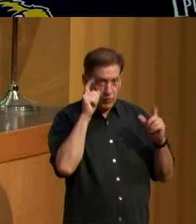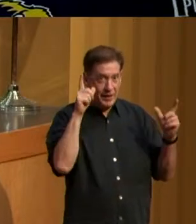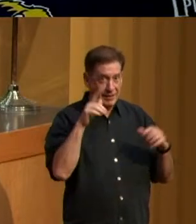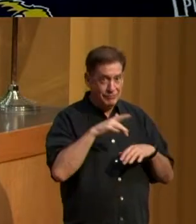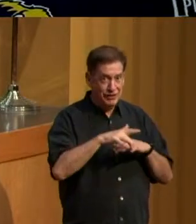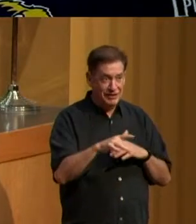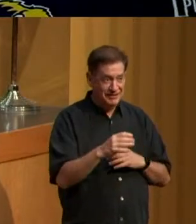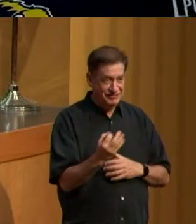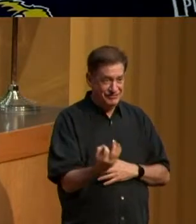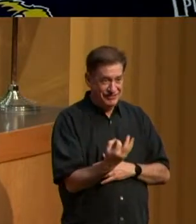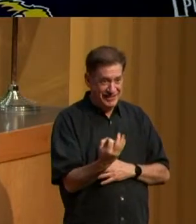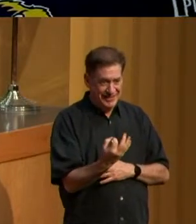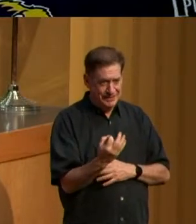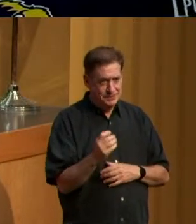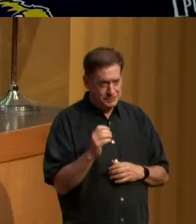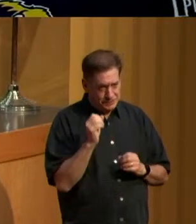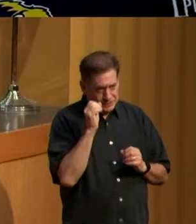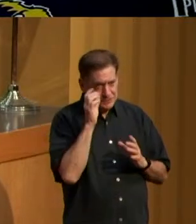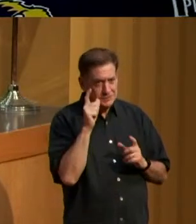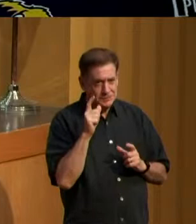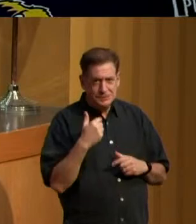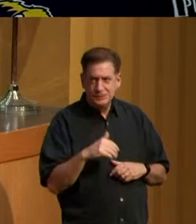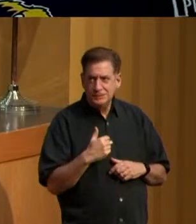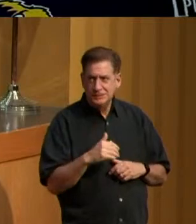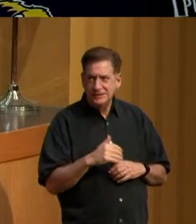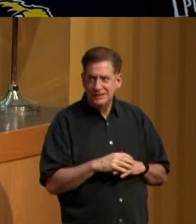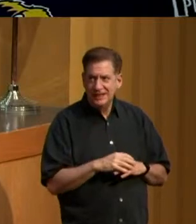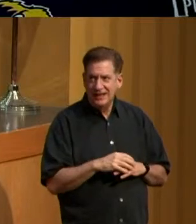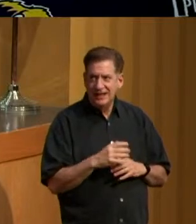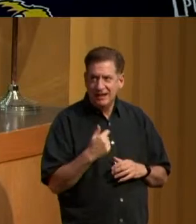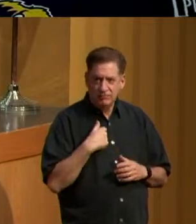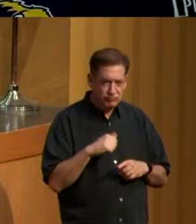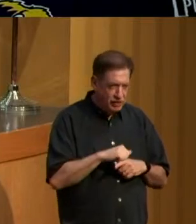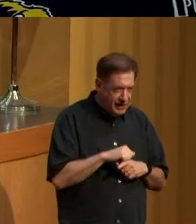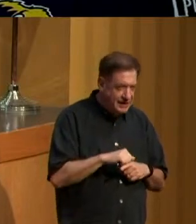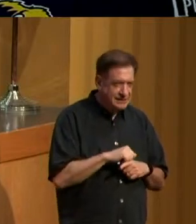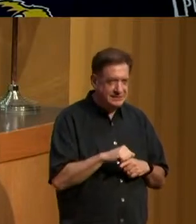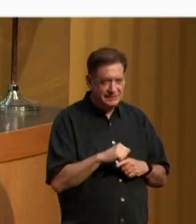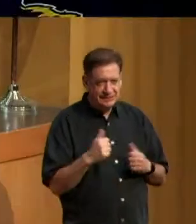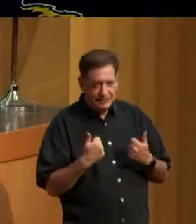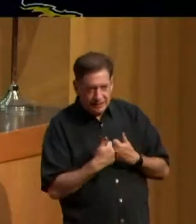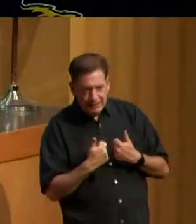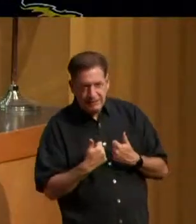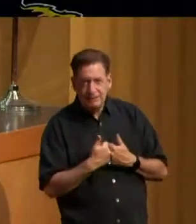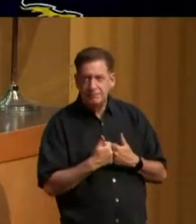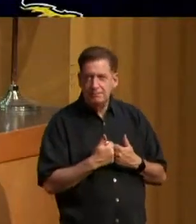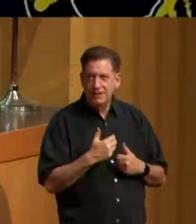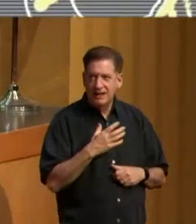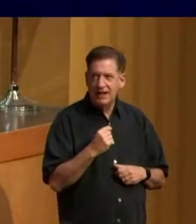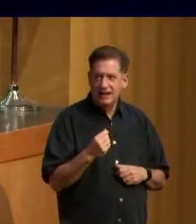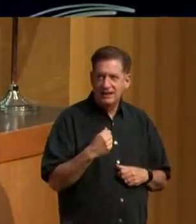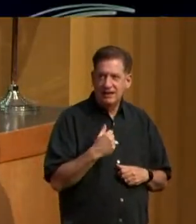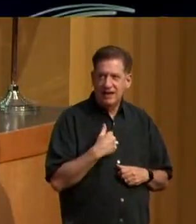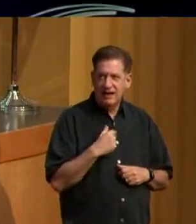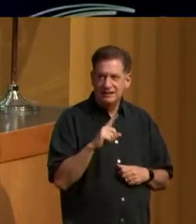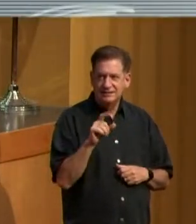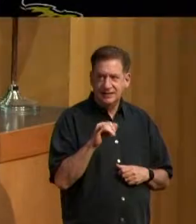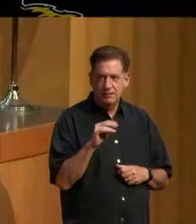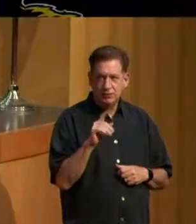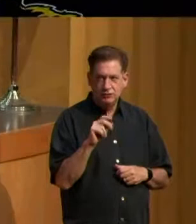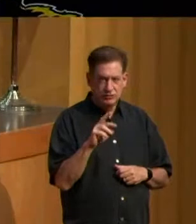Fridays, missing out on events because, we have practice or games. Being a national champion